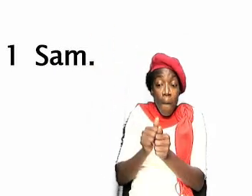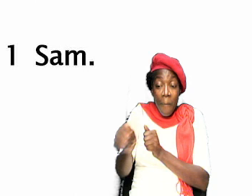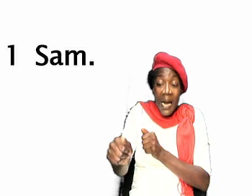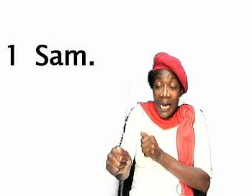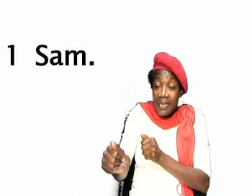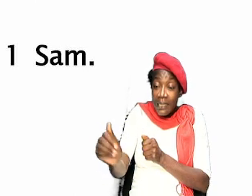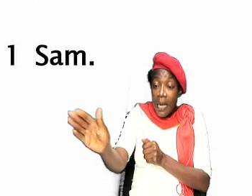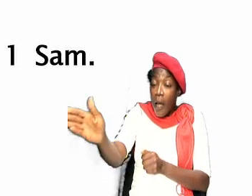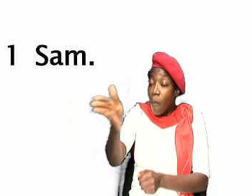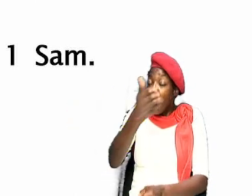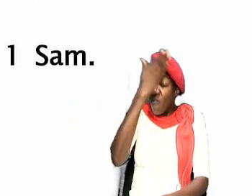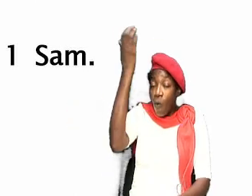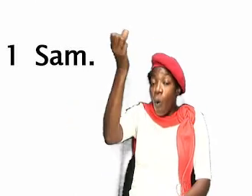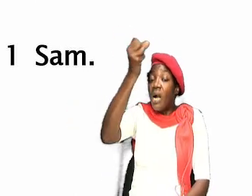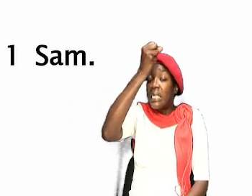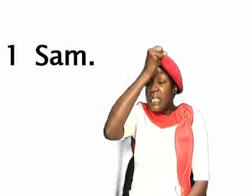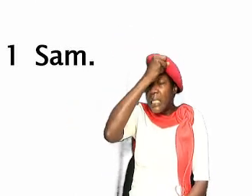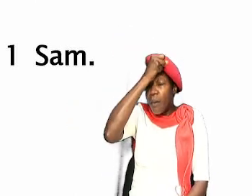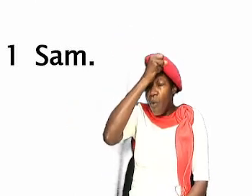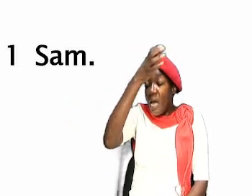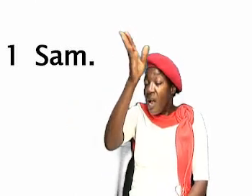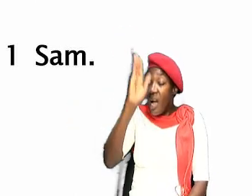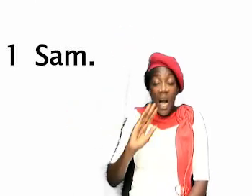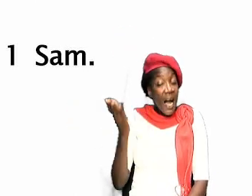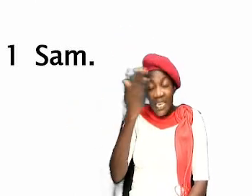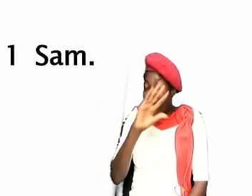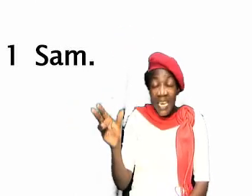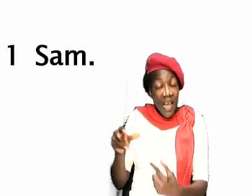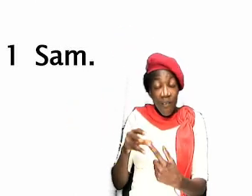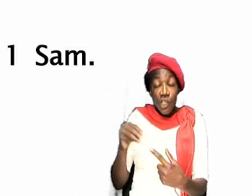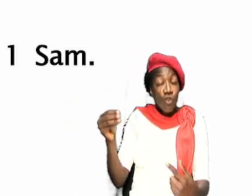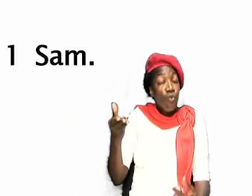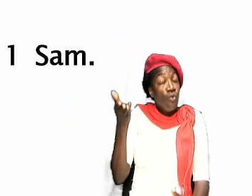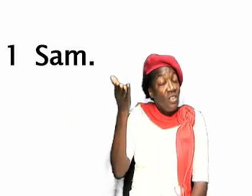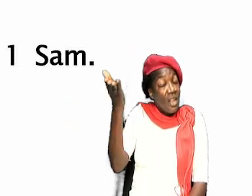Samuel. But God did not choose them.